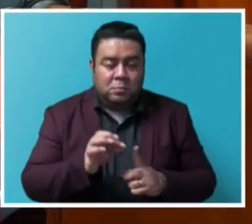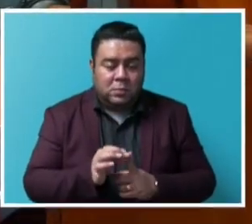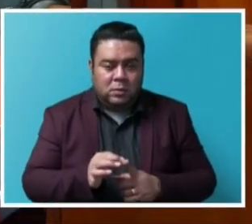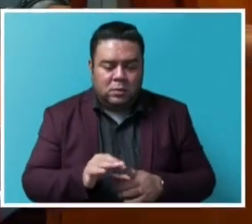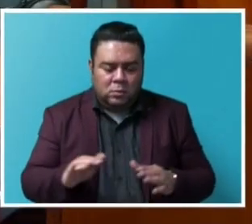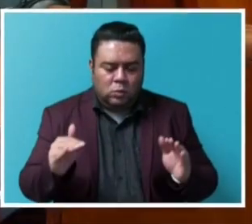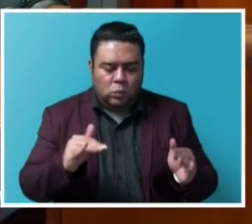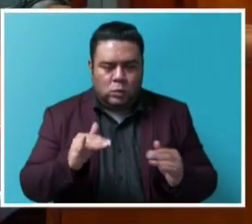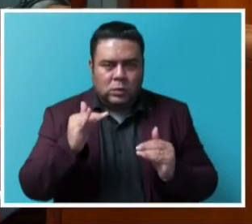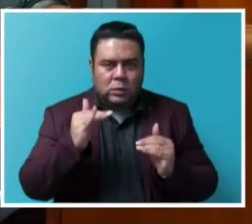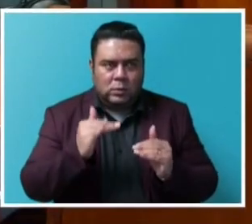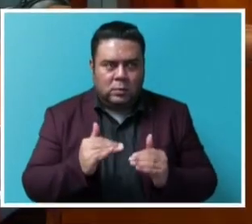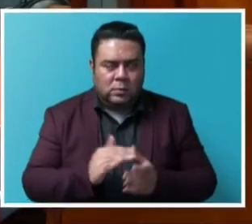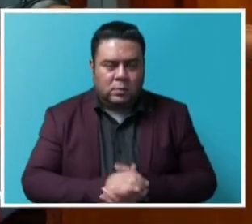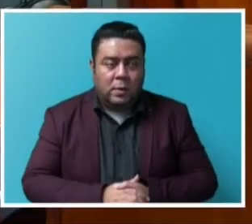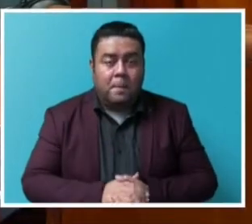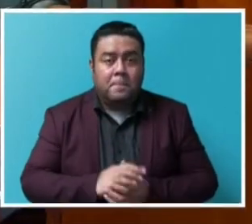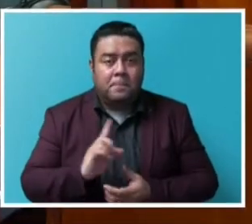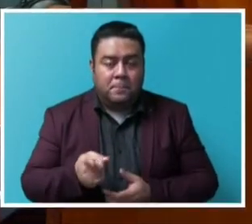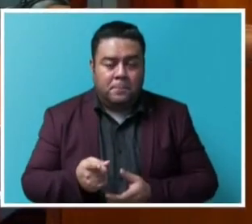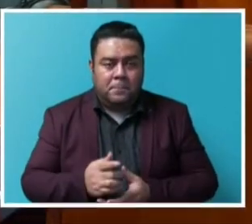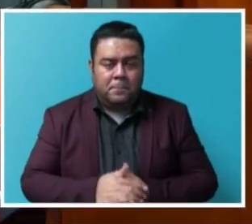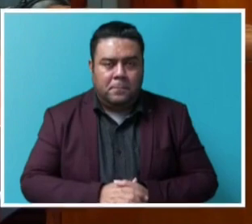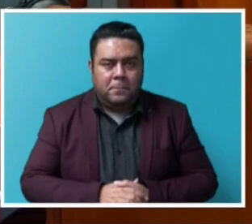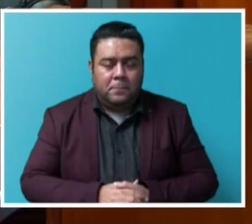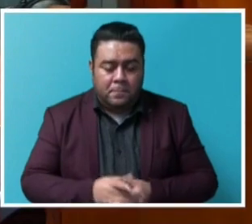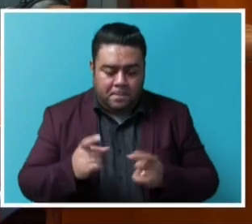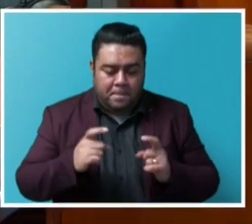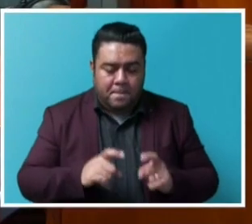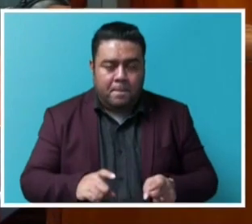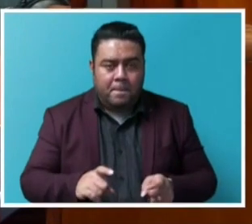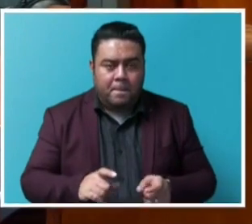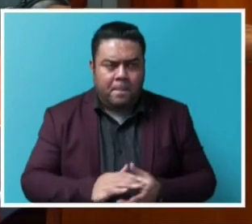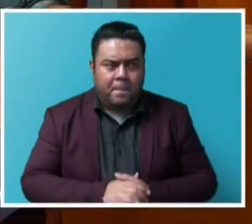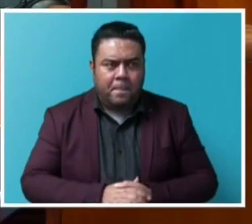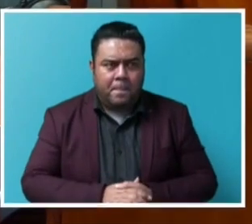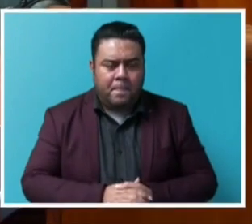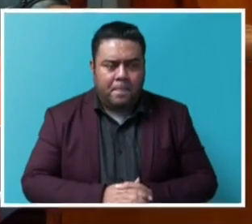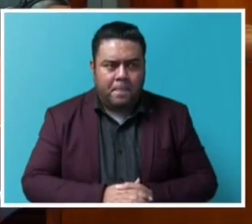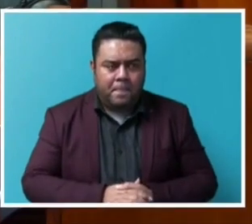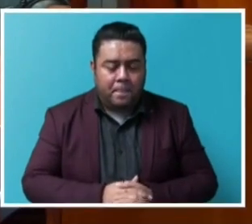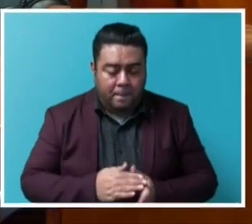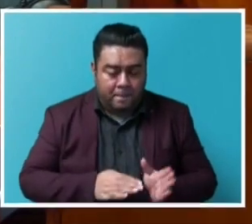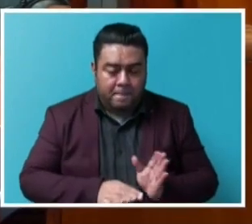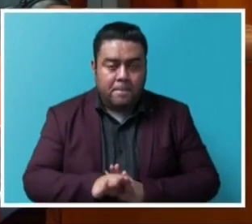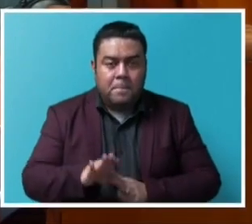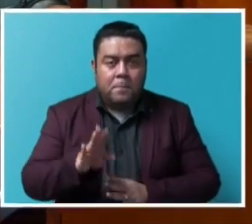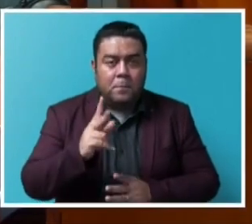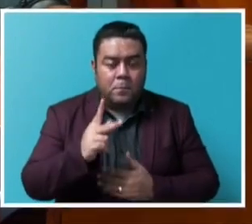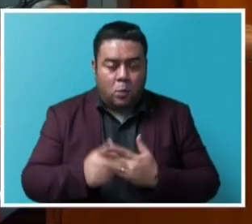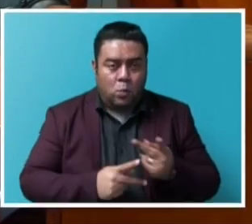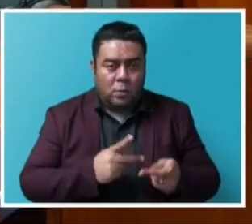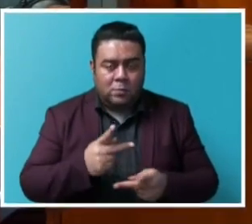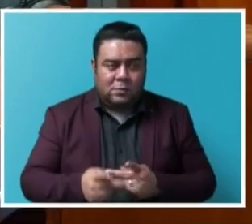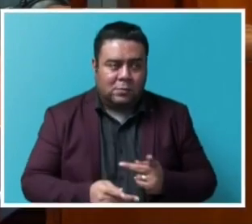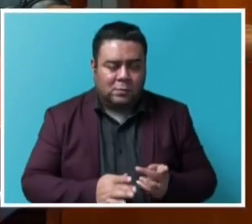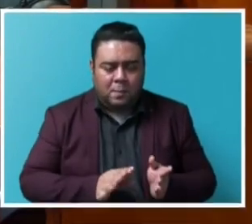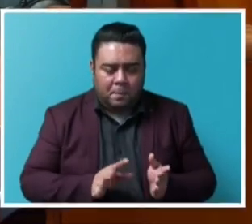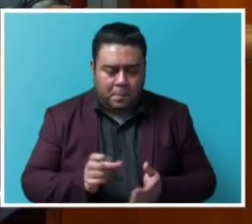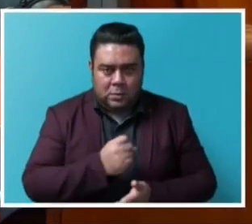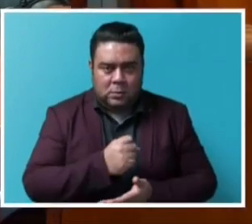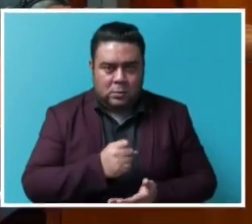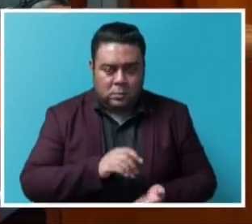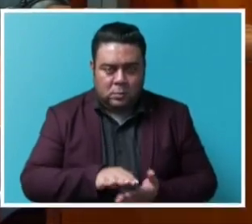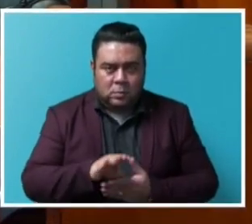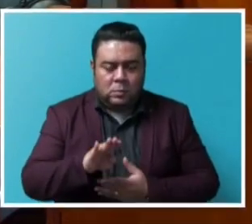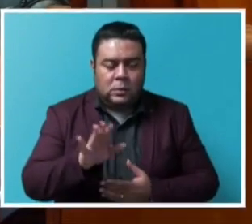standing. However, to sustain and enhance this progress, and progress it must,